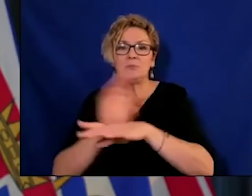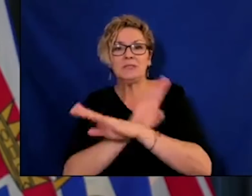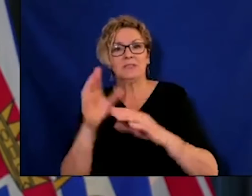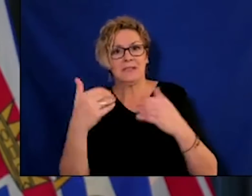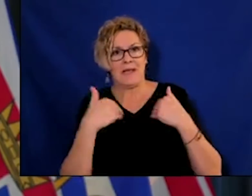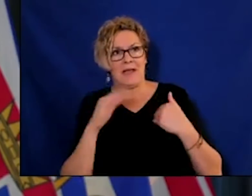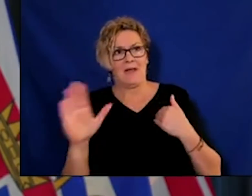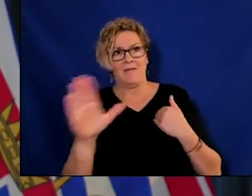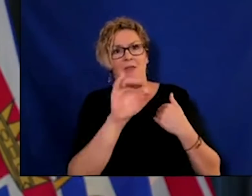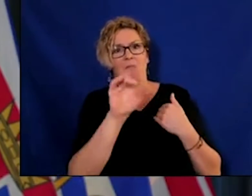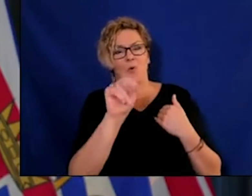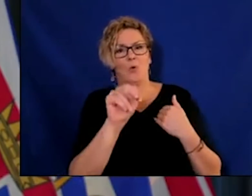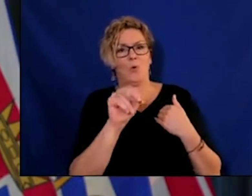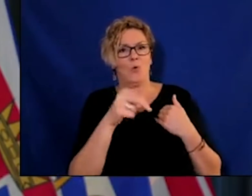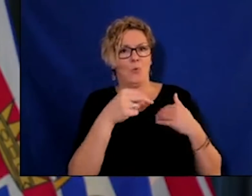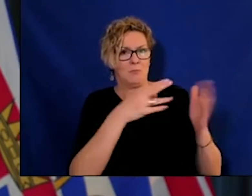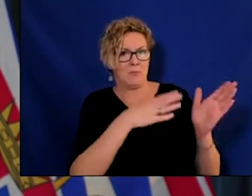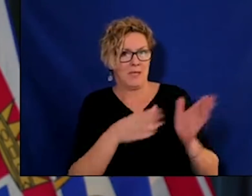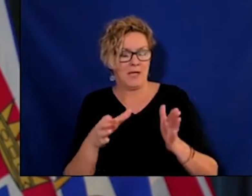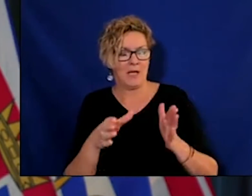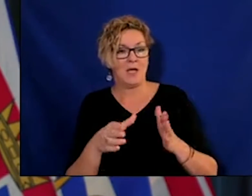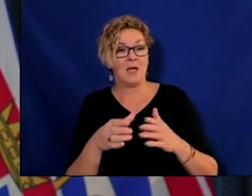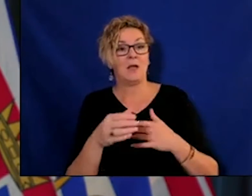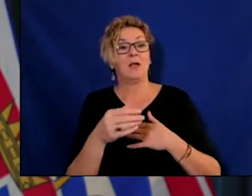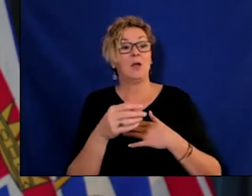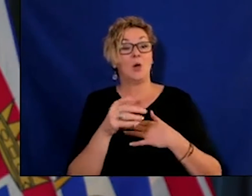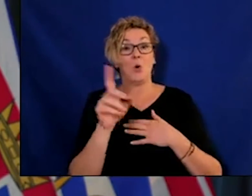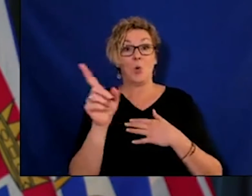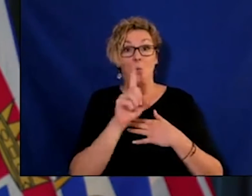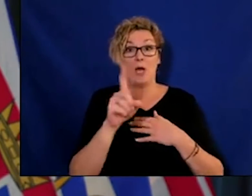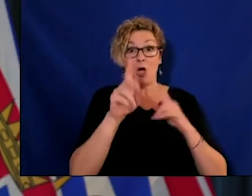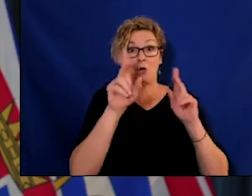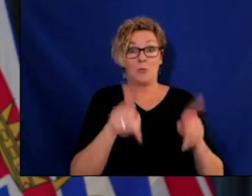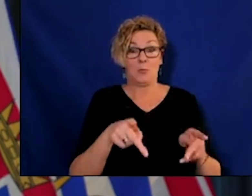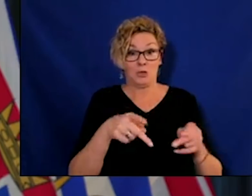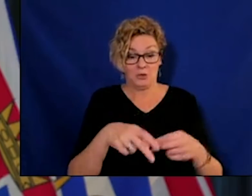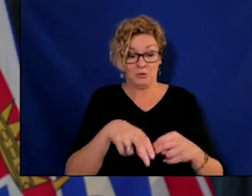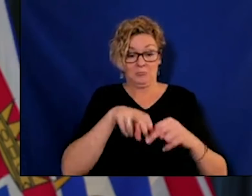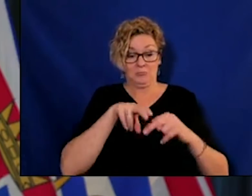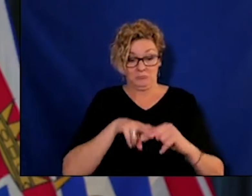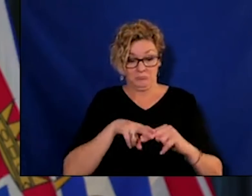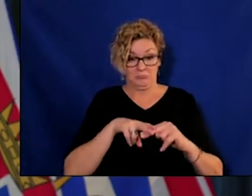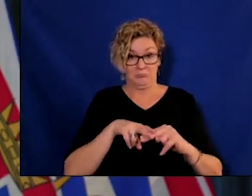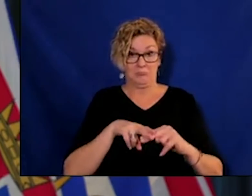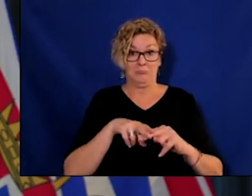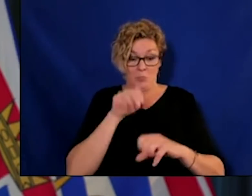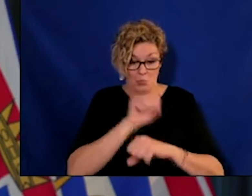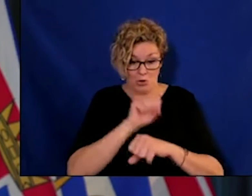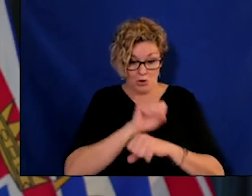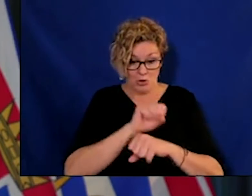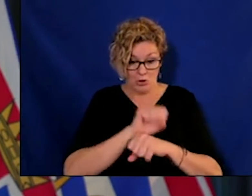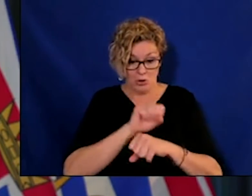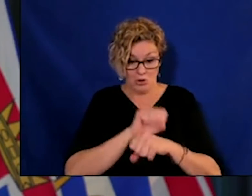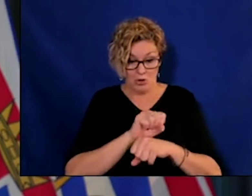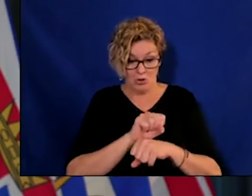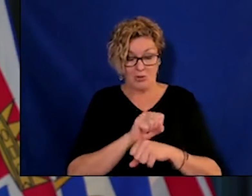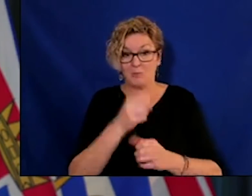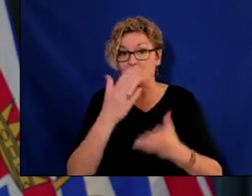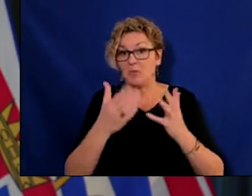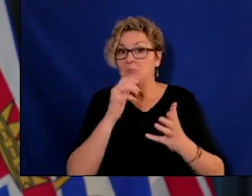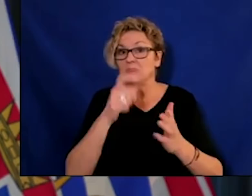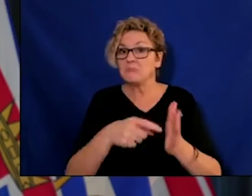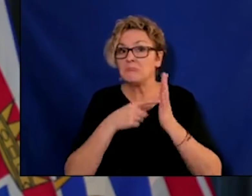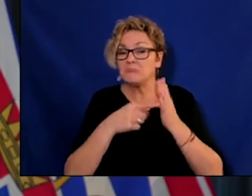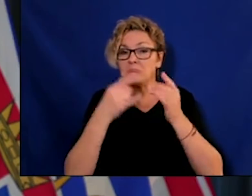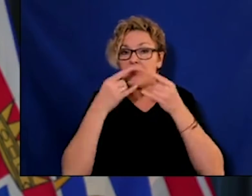the public areas of a building, for example. So there are COVID safety plans that do include mask wearing in